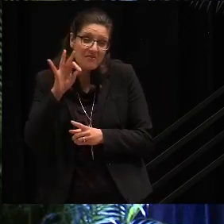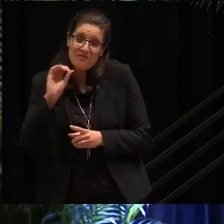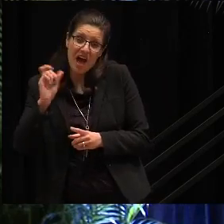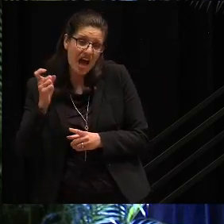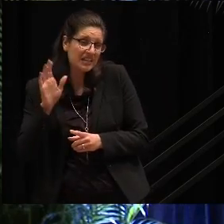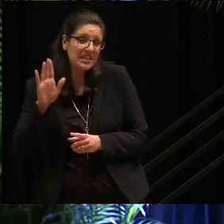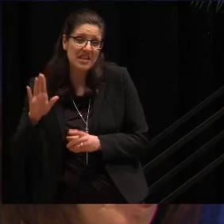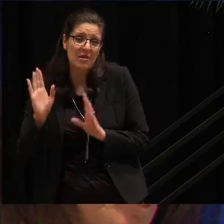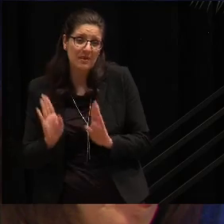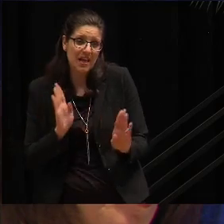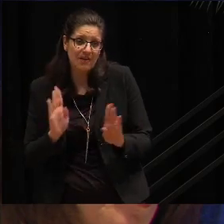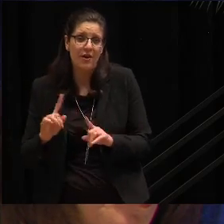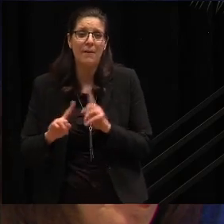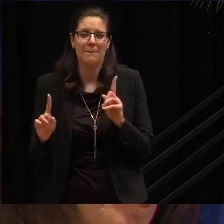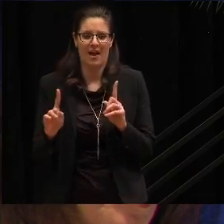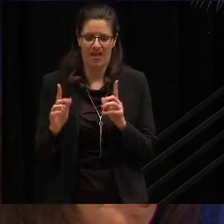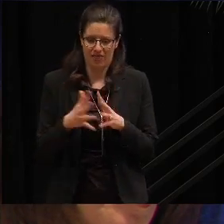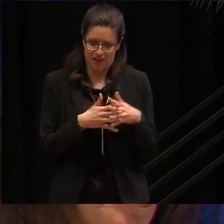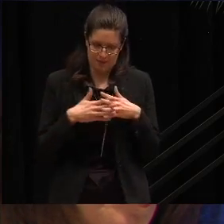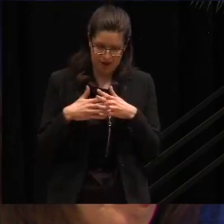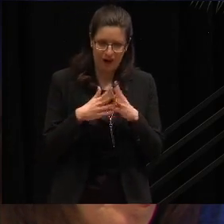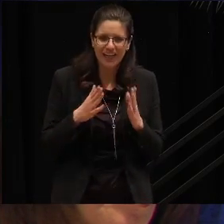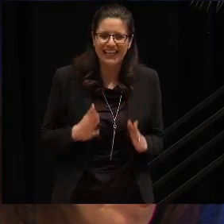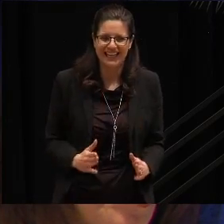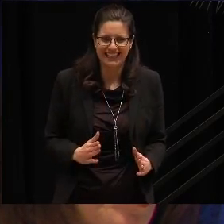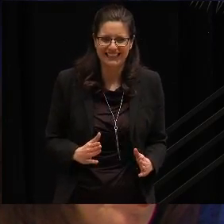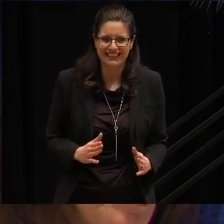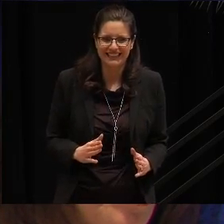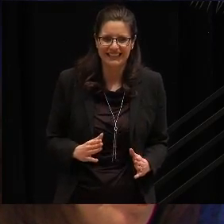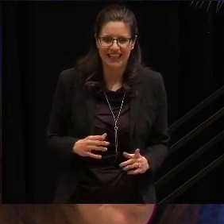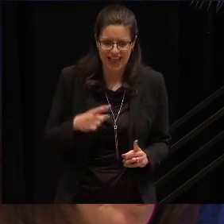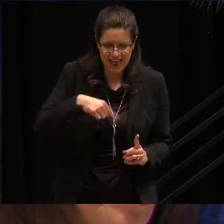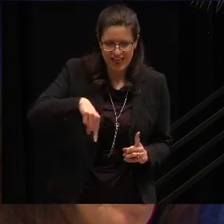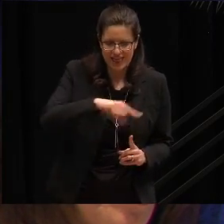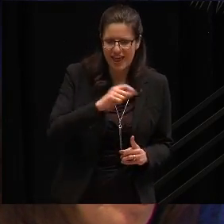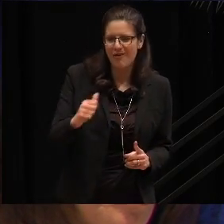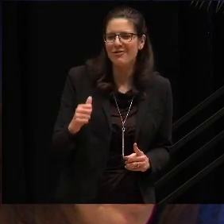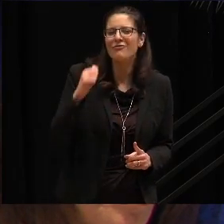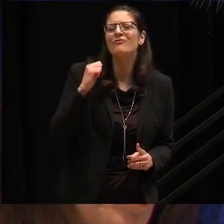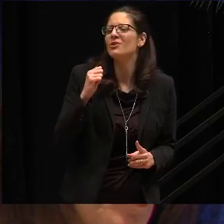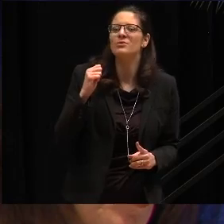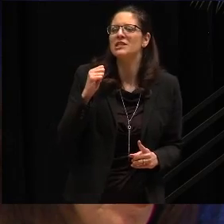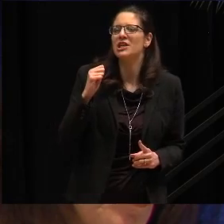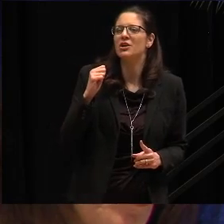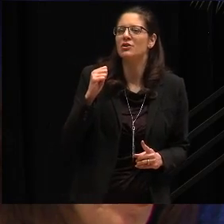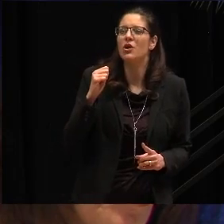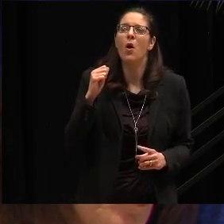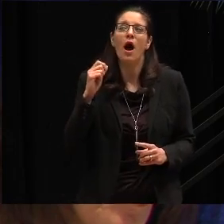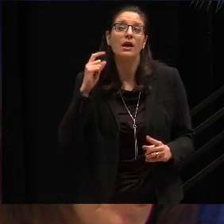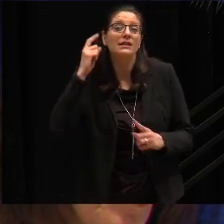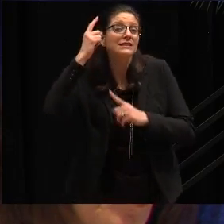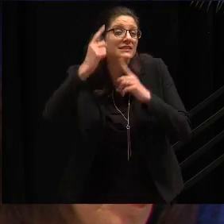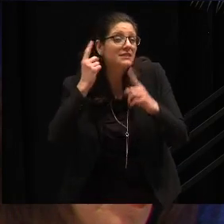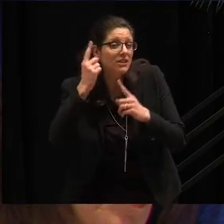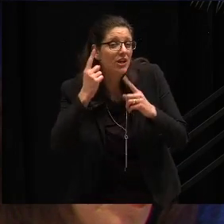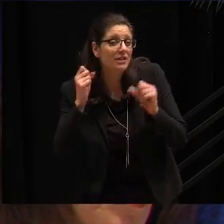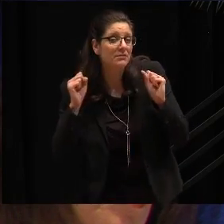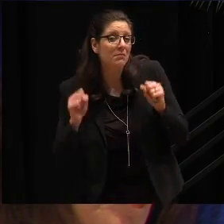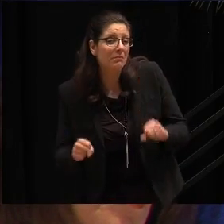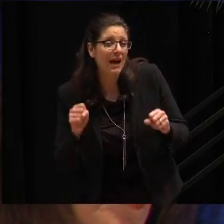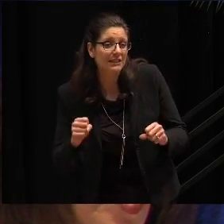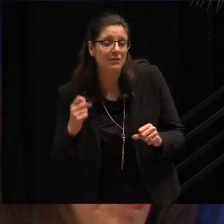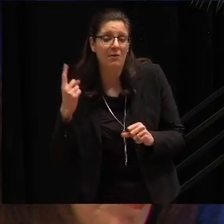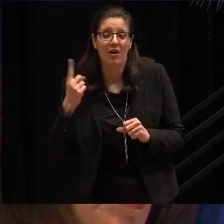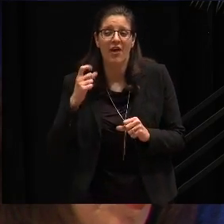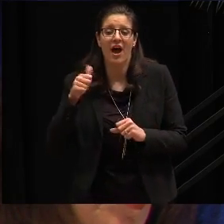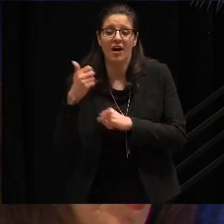behavior. It's the behavior of Americans who are refusing to even entertain the idea that somebody